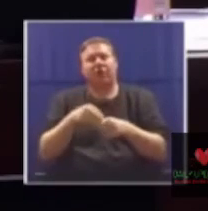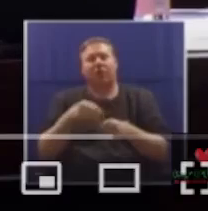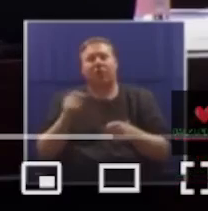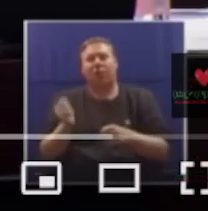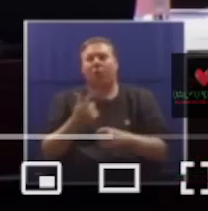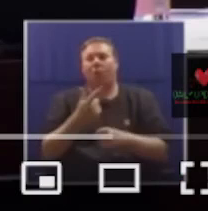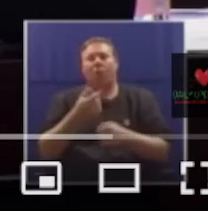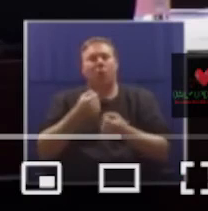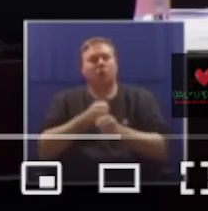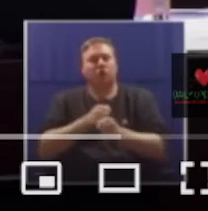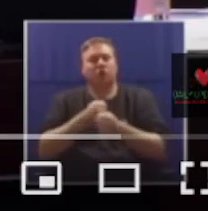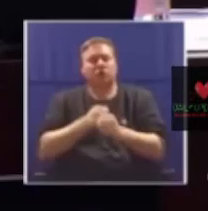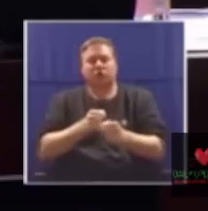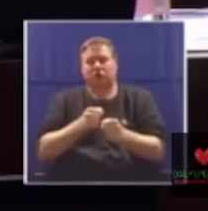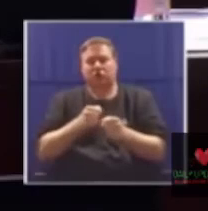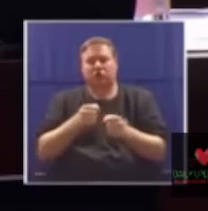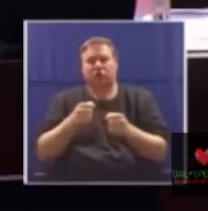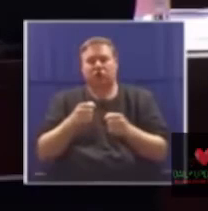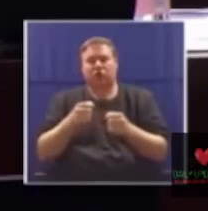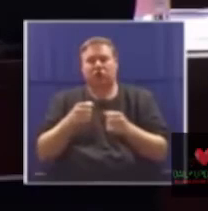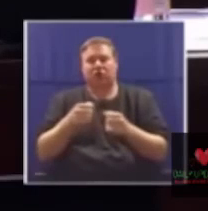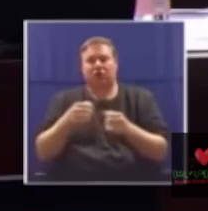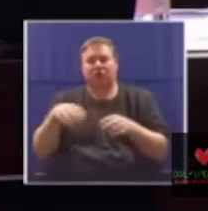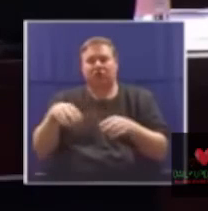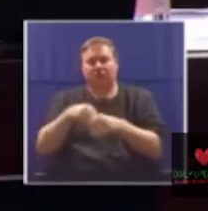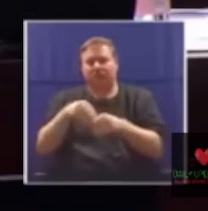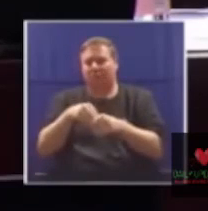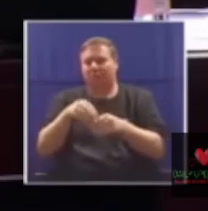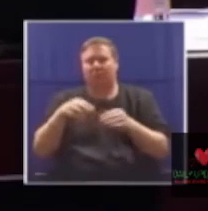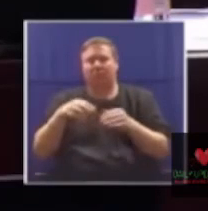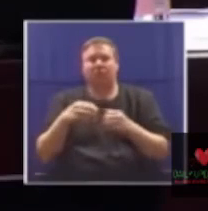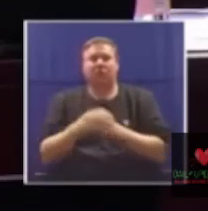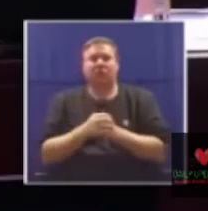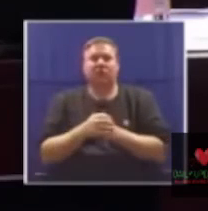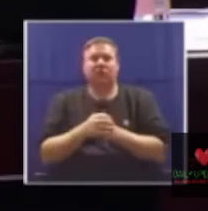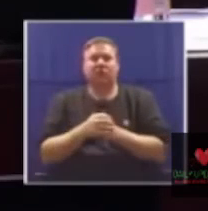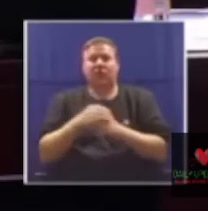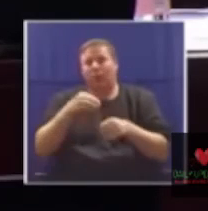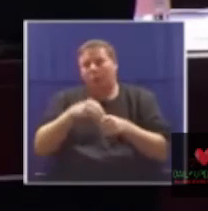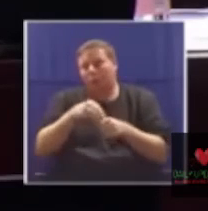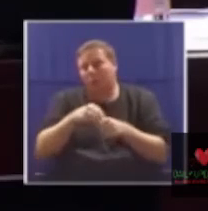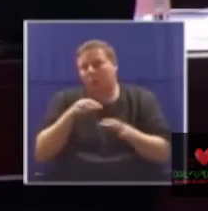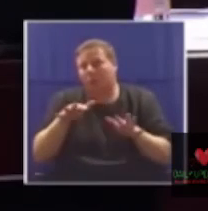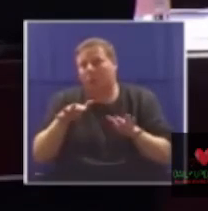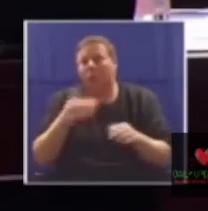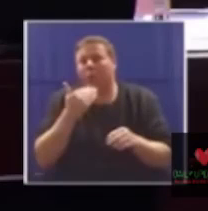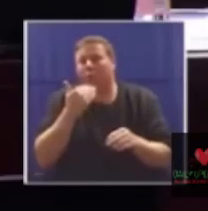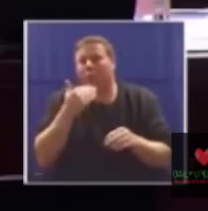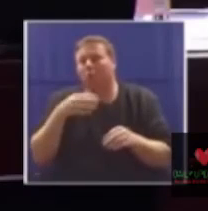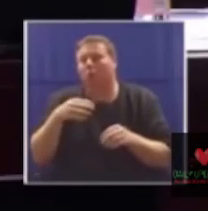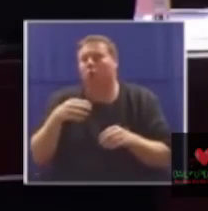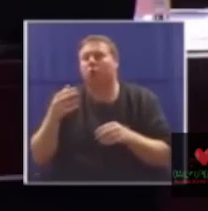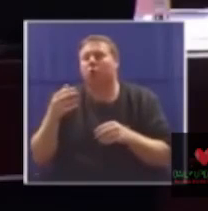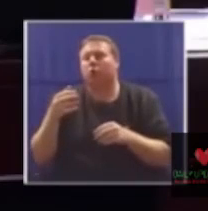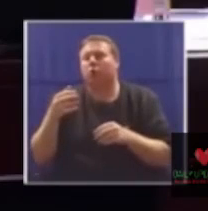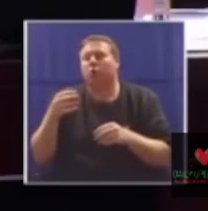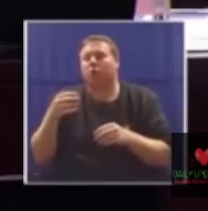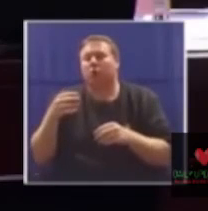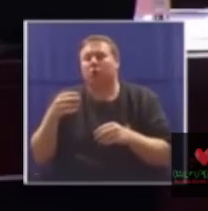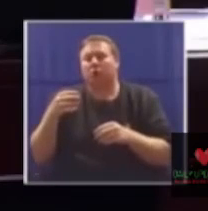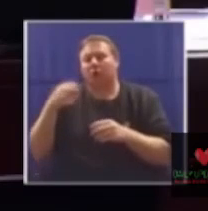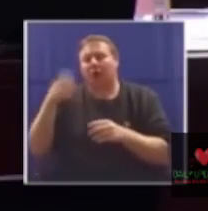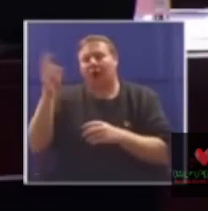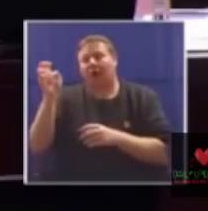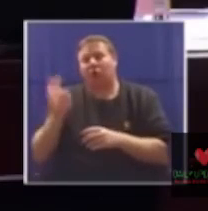strategic role players, including the people who are exposed to Eskom. So